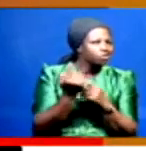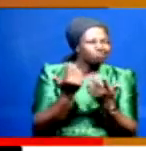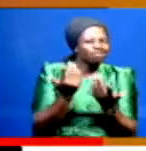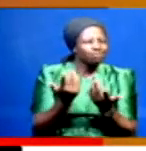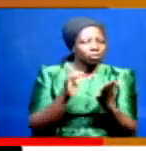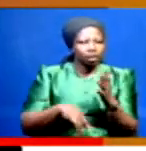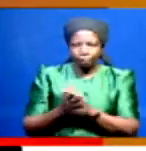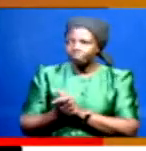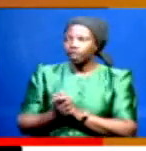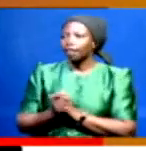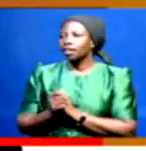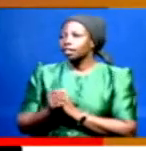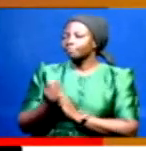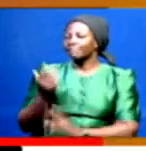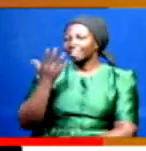Disappointment,